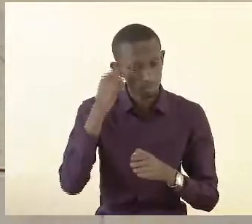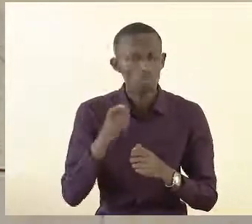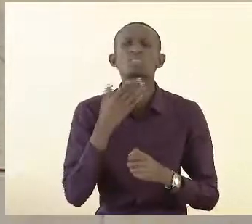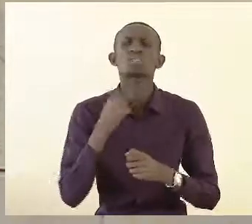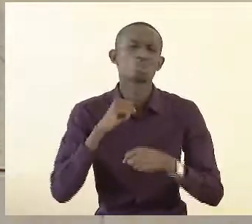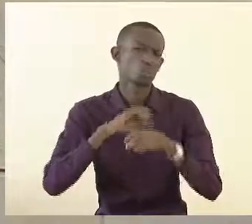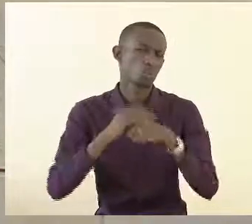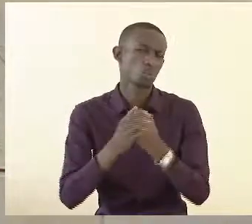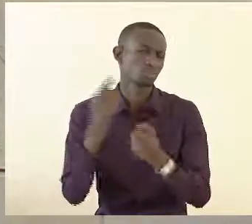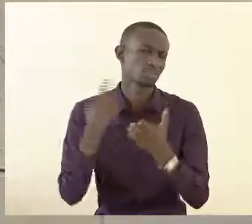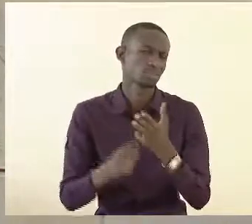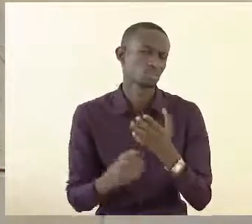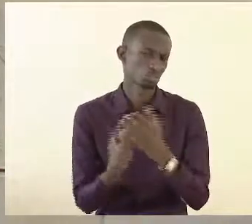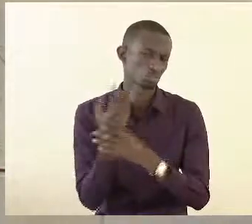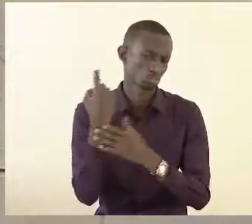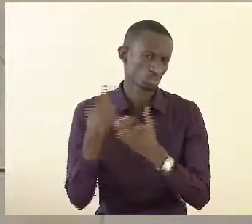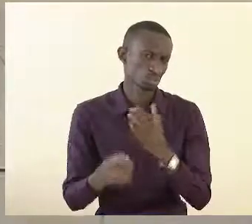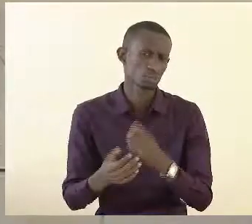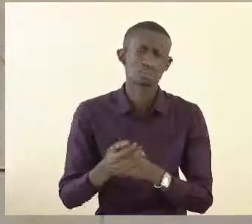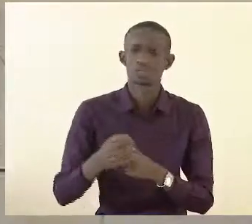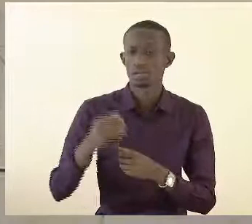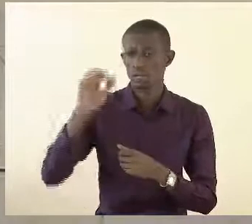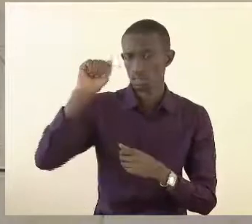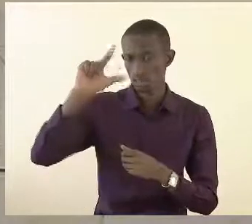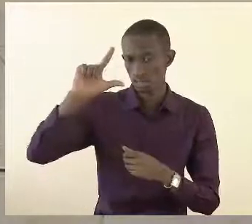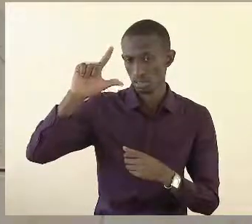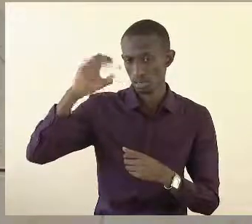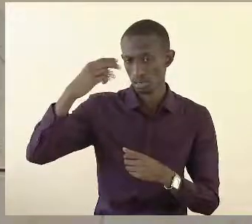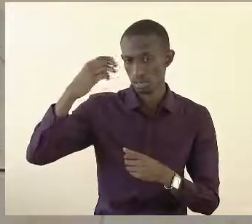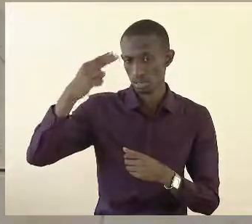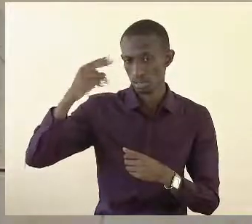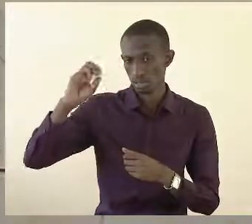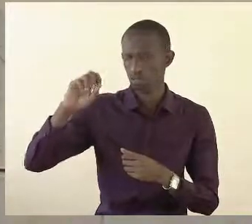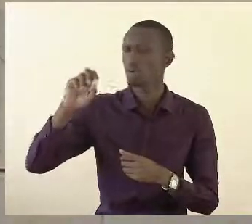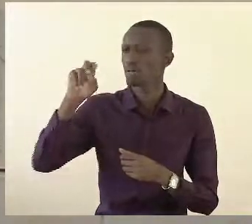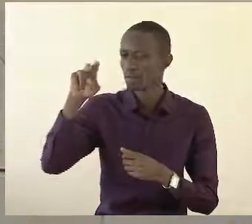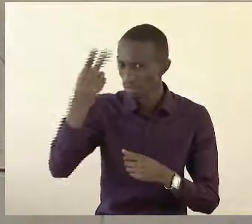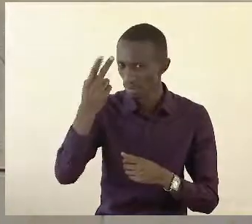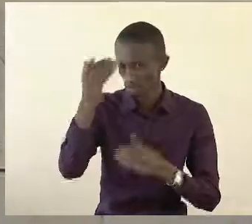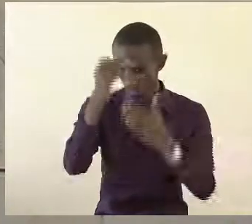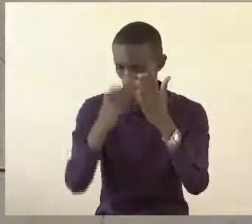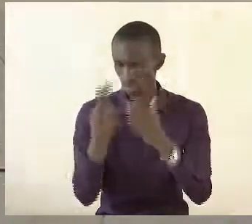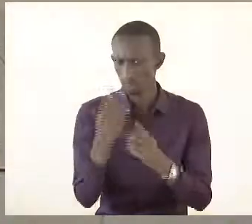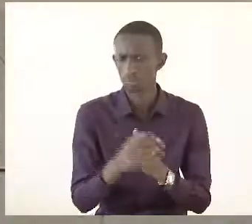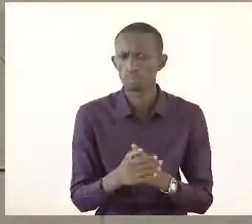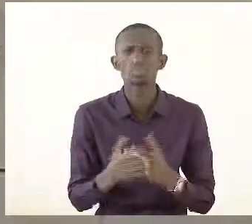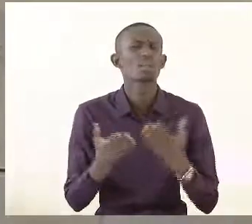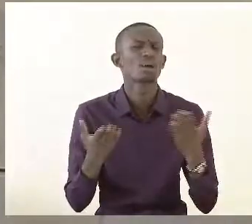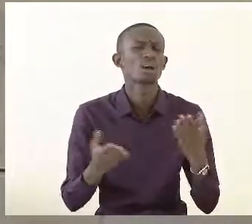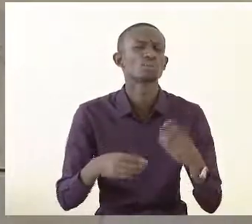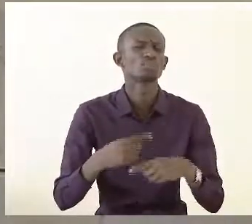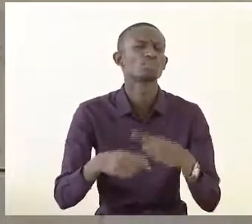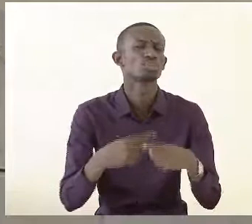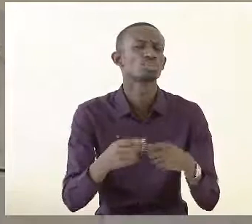a secondary alcohol. So how do we proceed to produce a secondary